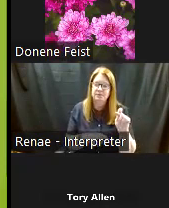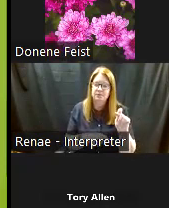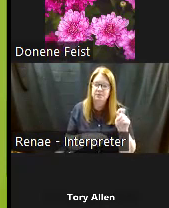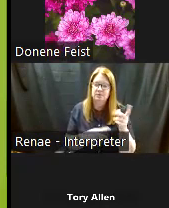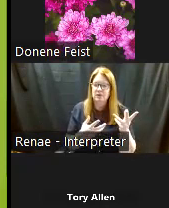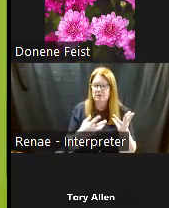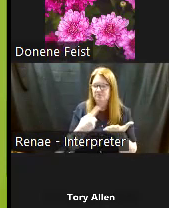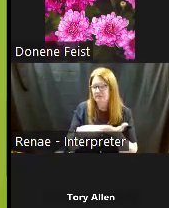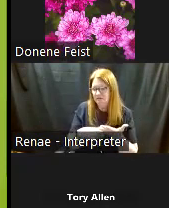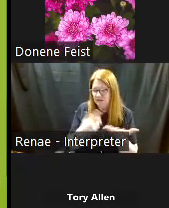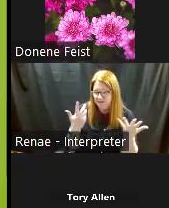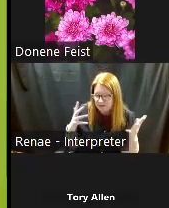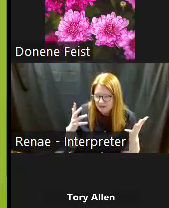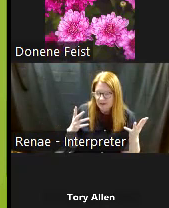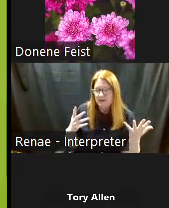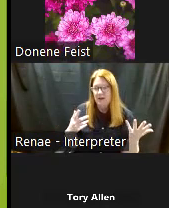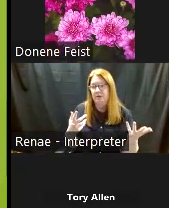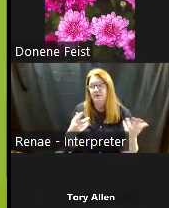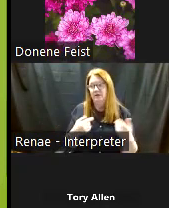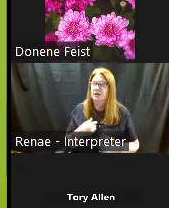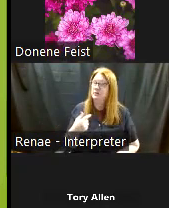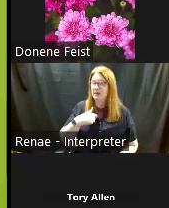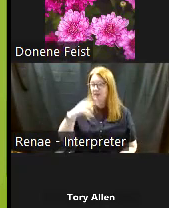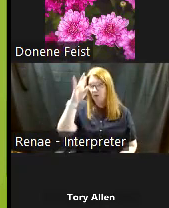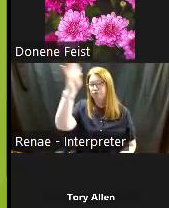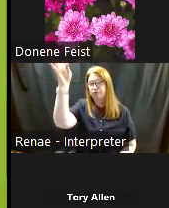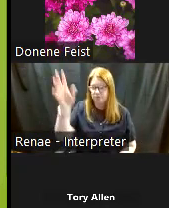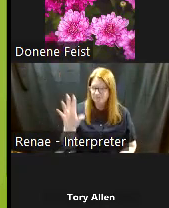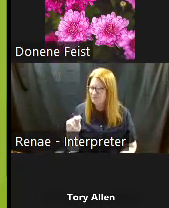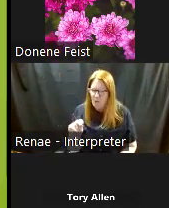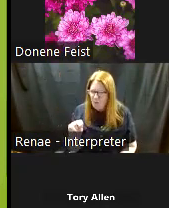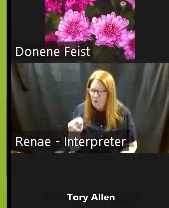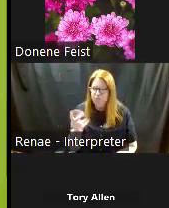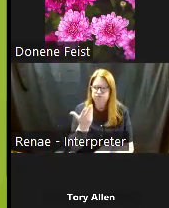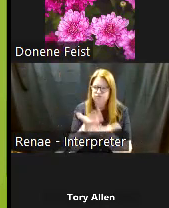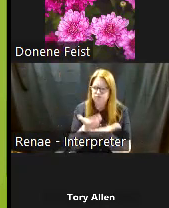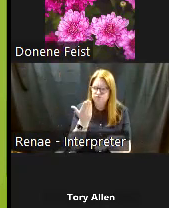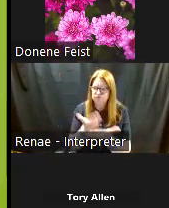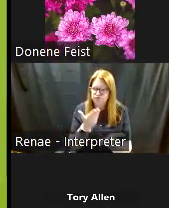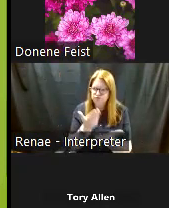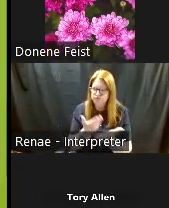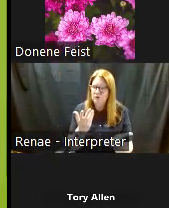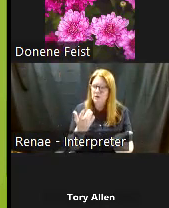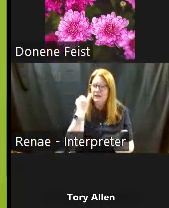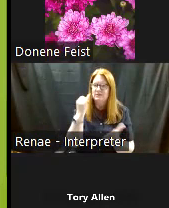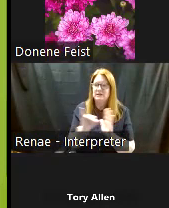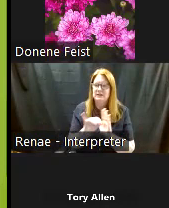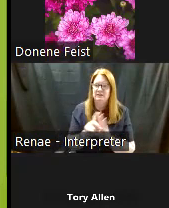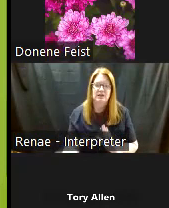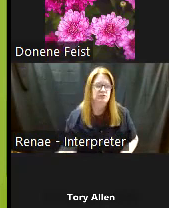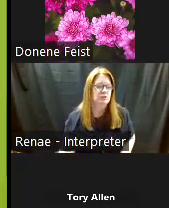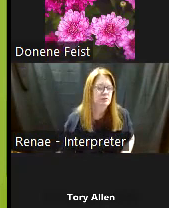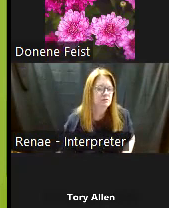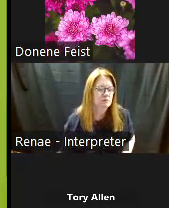talked about. I'm not just saying it, like the research has shown that earlier identification is going